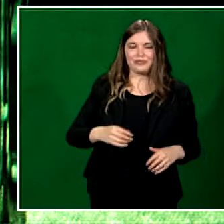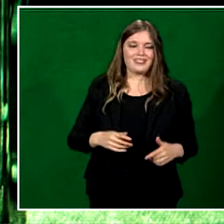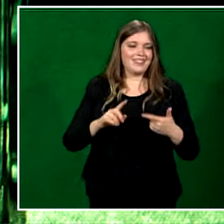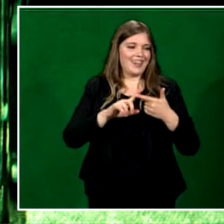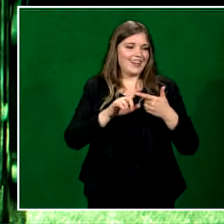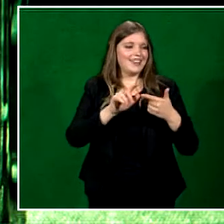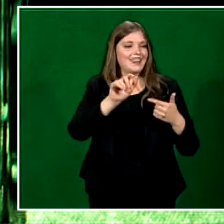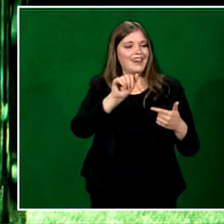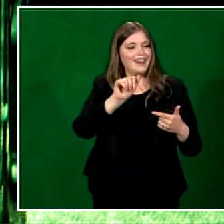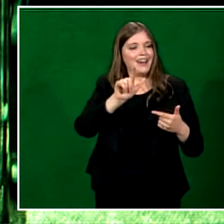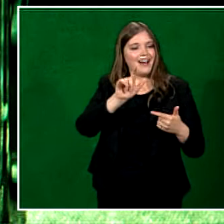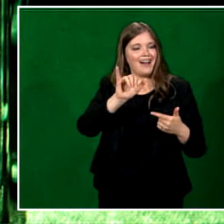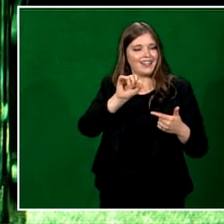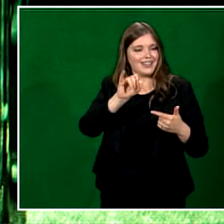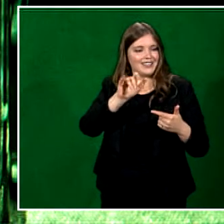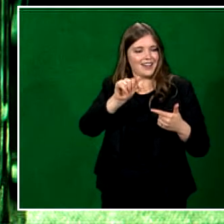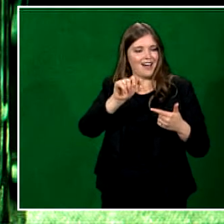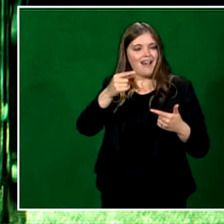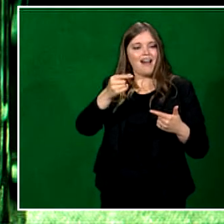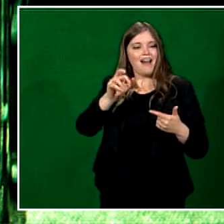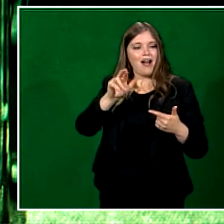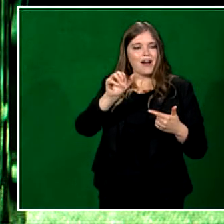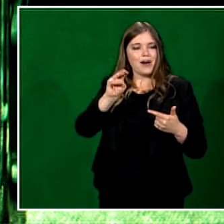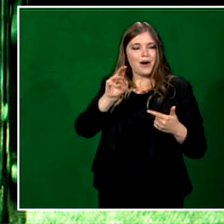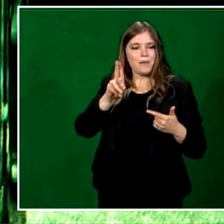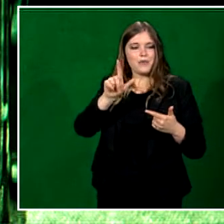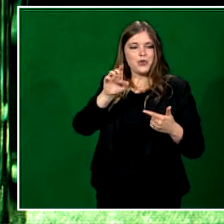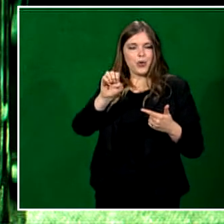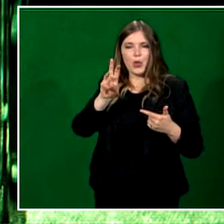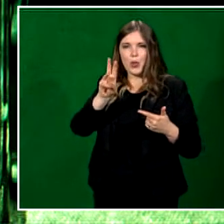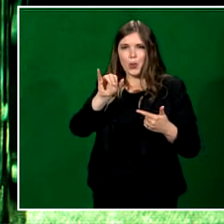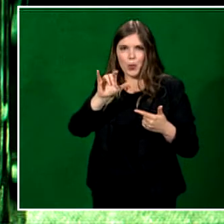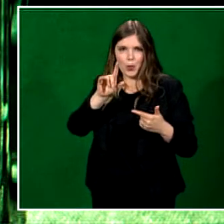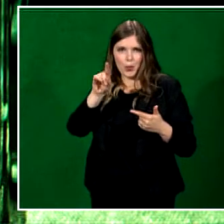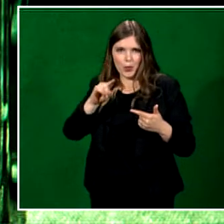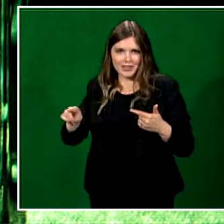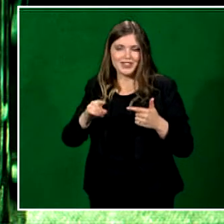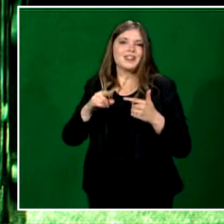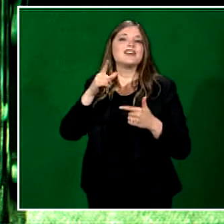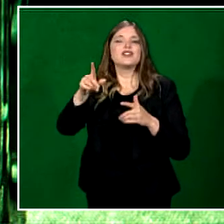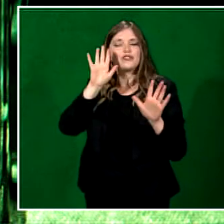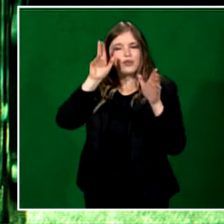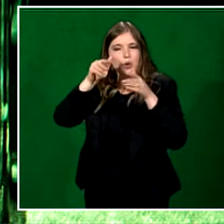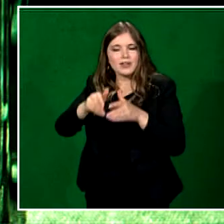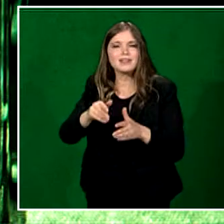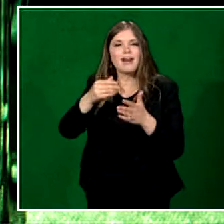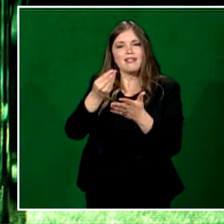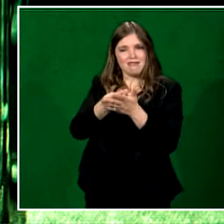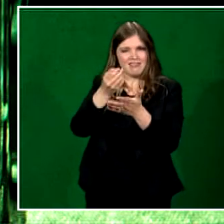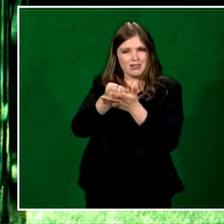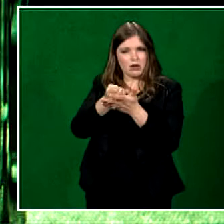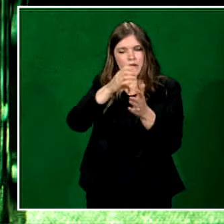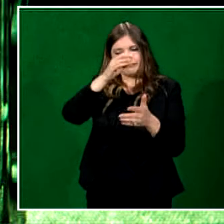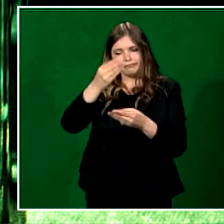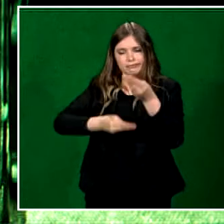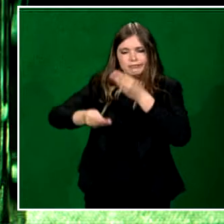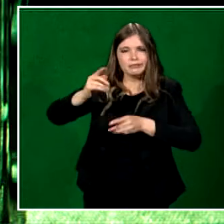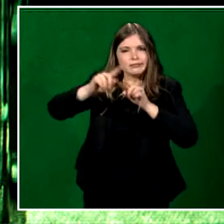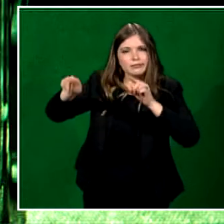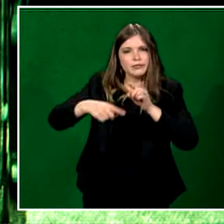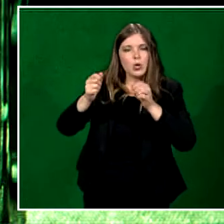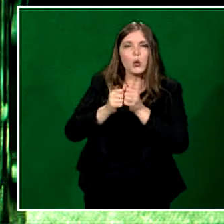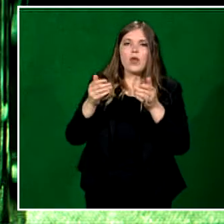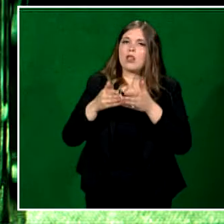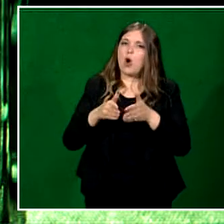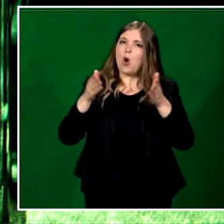Alicia Garmalevich researches digital fabrication and the circular economy, with a particular focus on open data and local